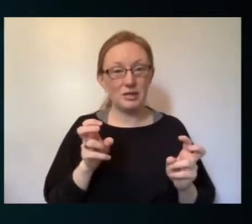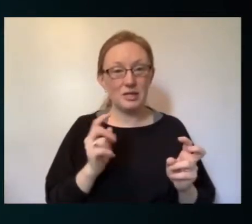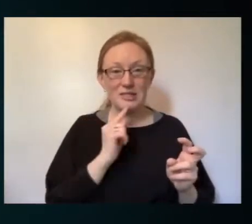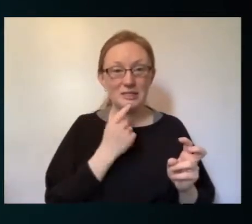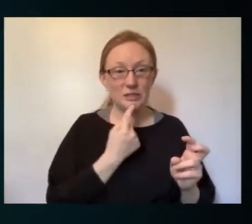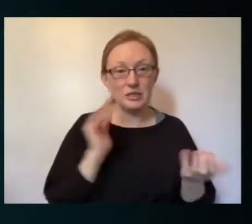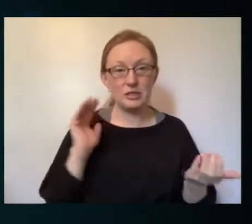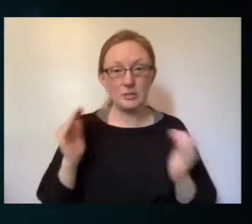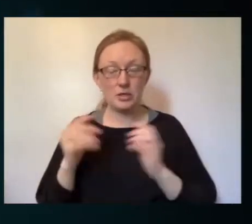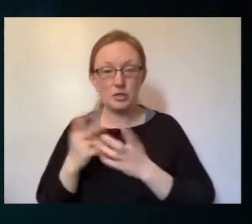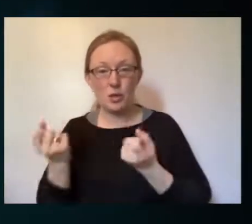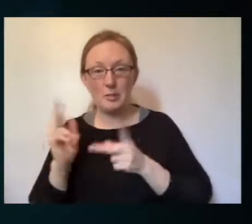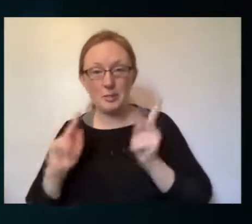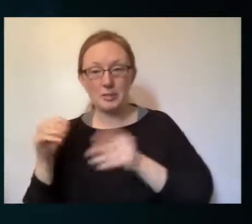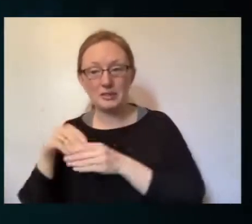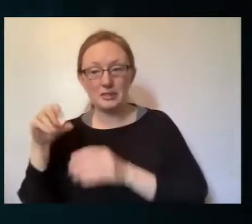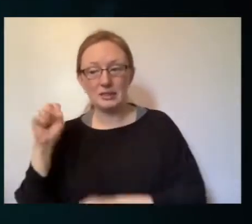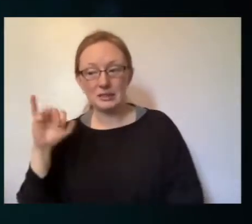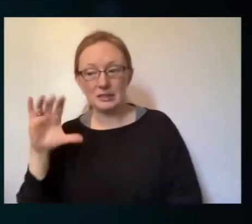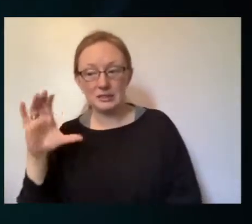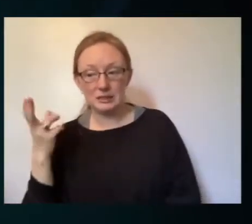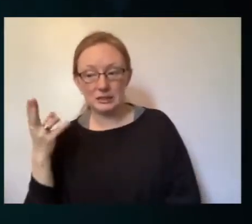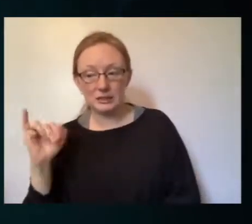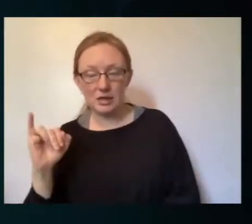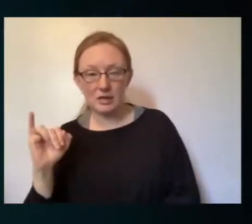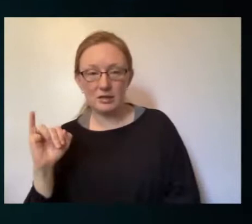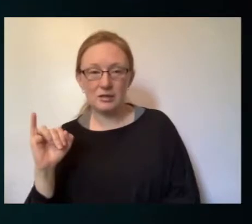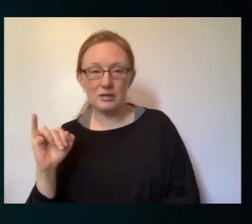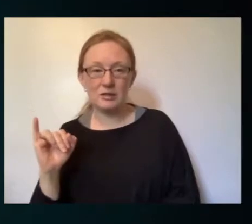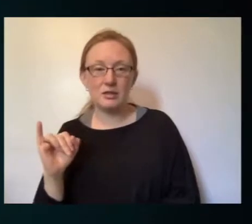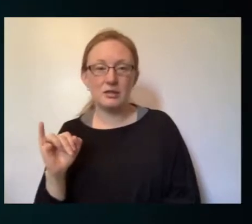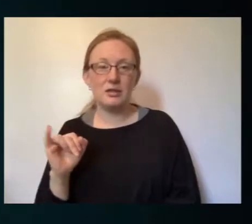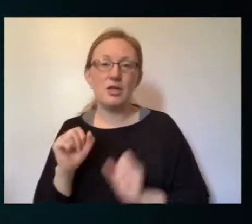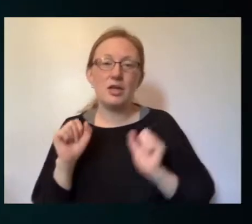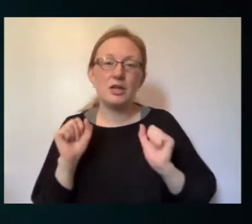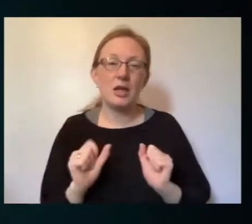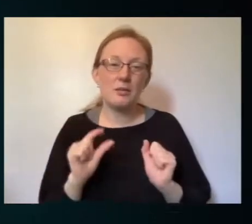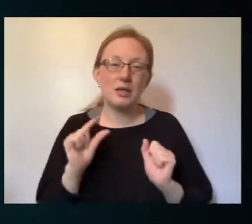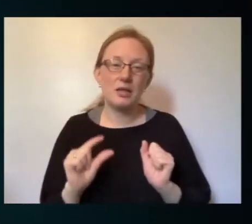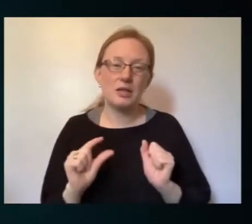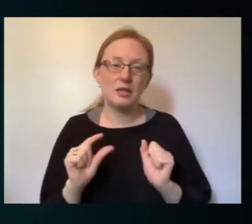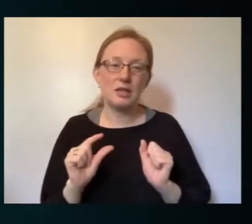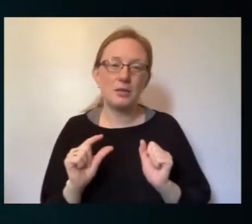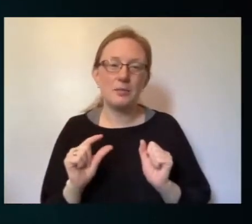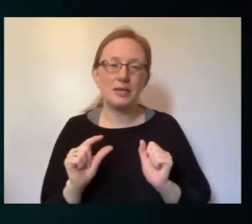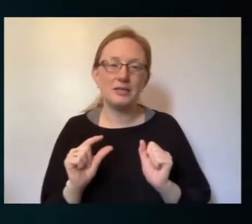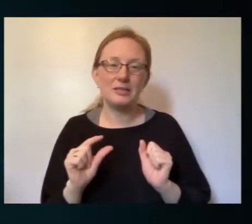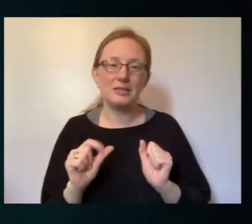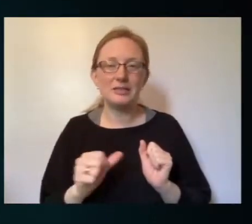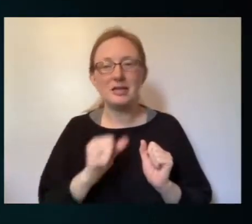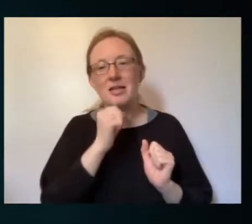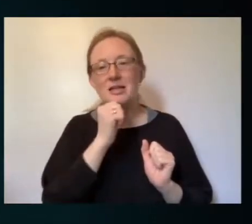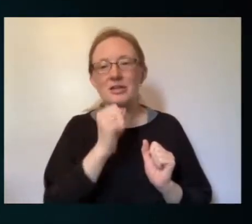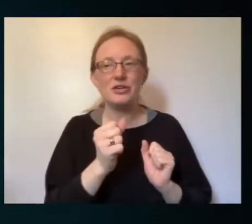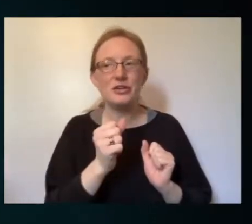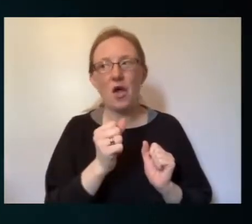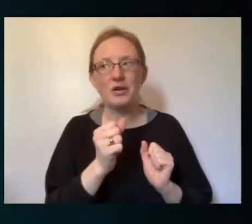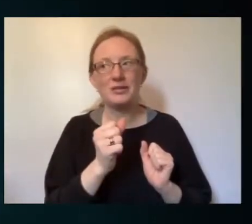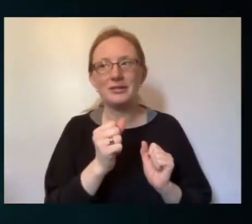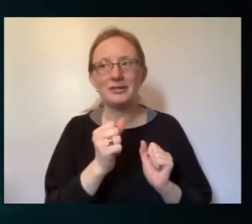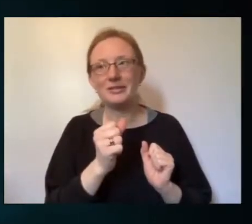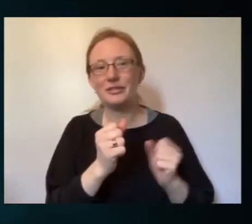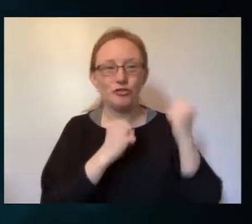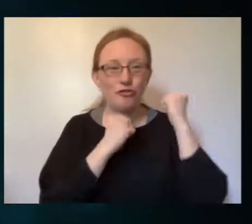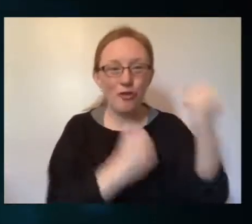SIGCHI, right? So it could be a little bit softer, more curvy shaped at the top rather than a real point.